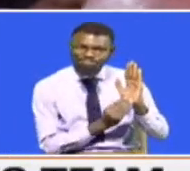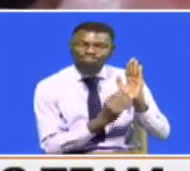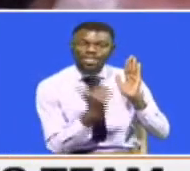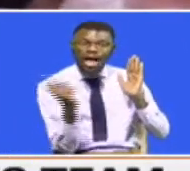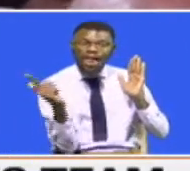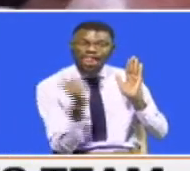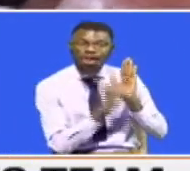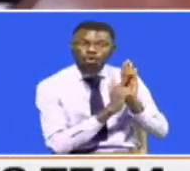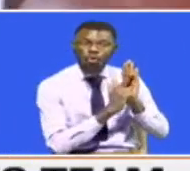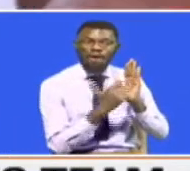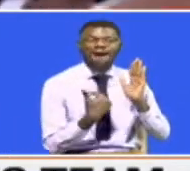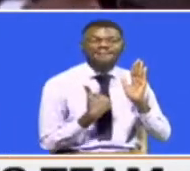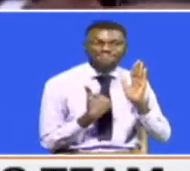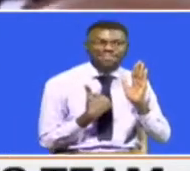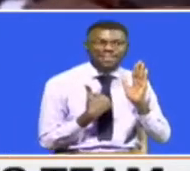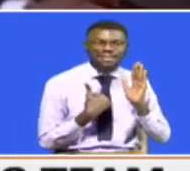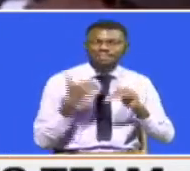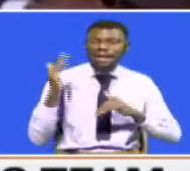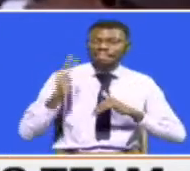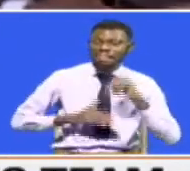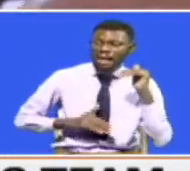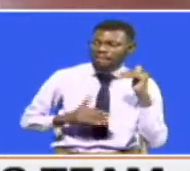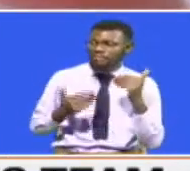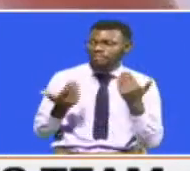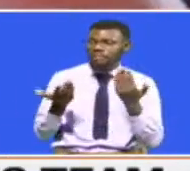as opposed to the boardroom